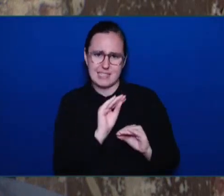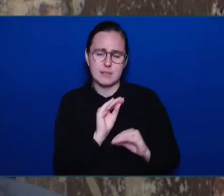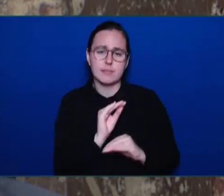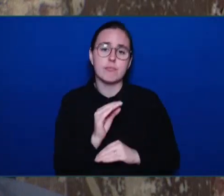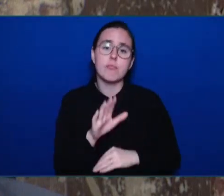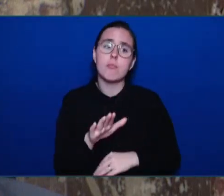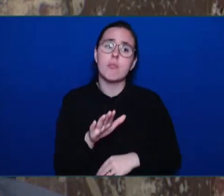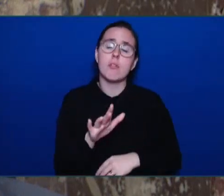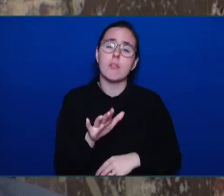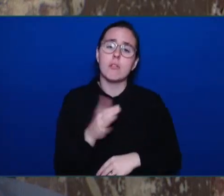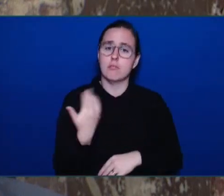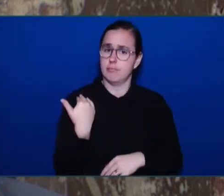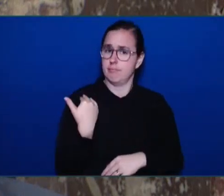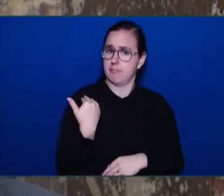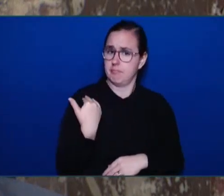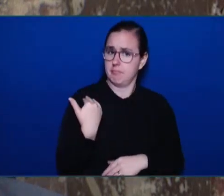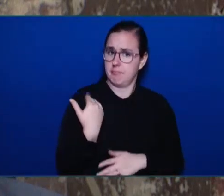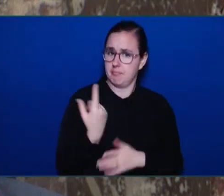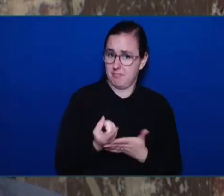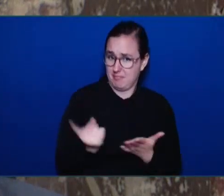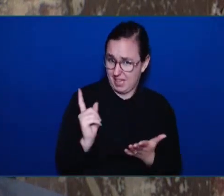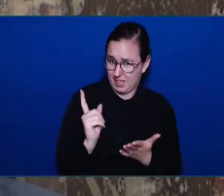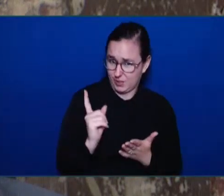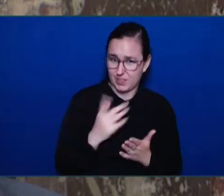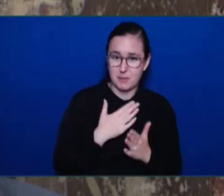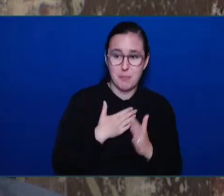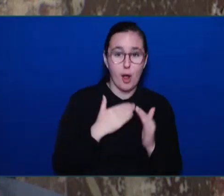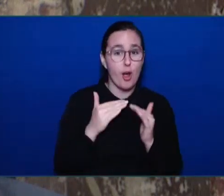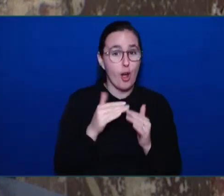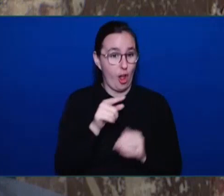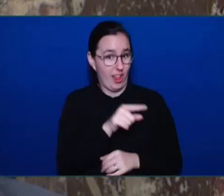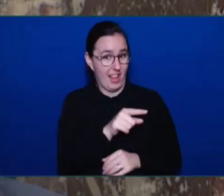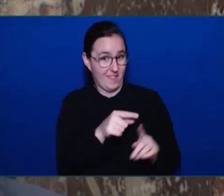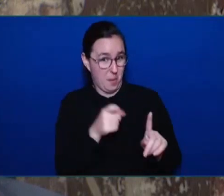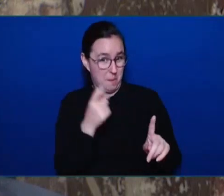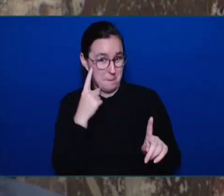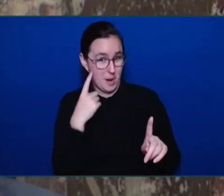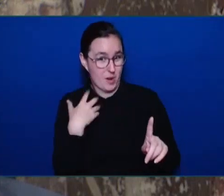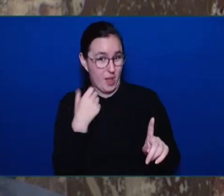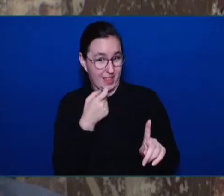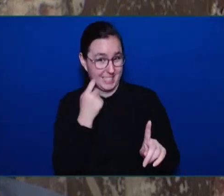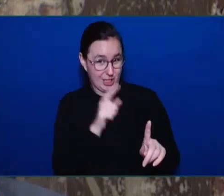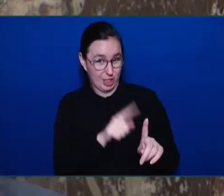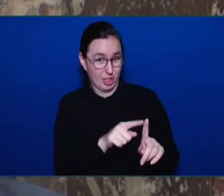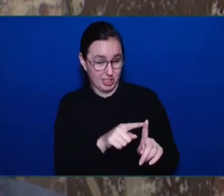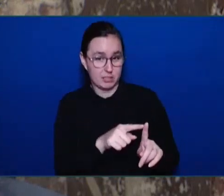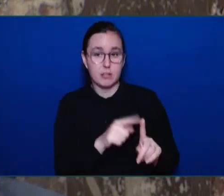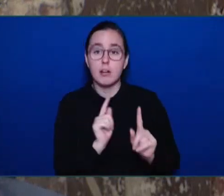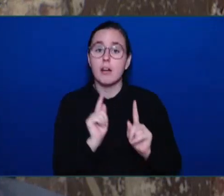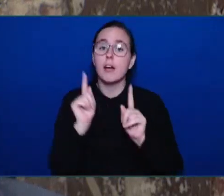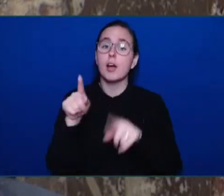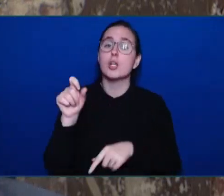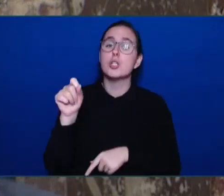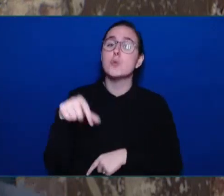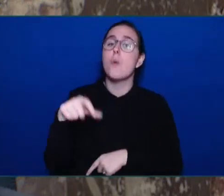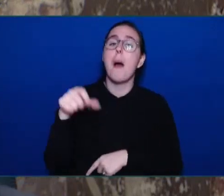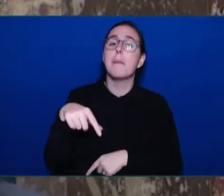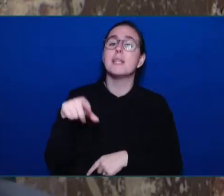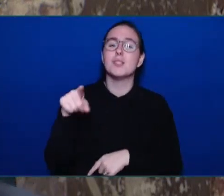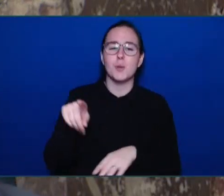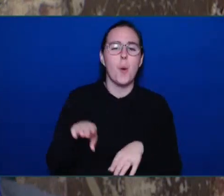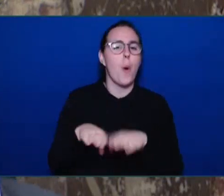my colleague from Mental Health and Addictions was in Squamish opening the foundry, which we know is also a very key